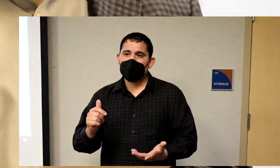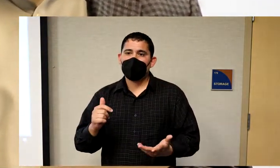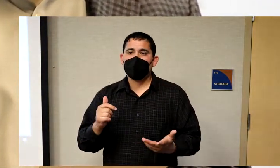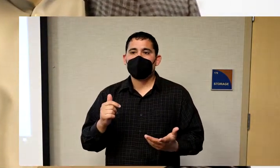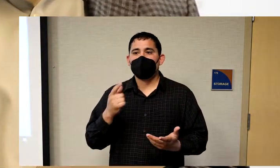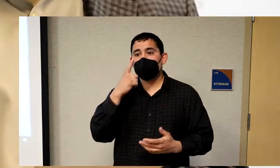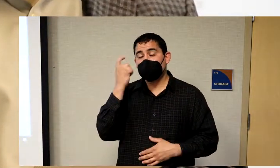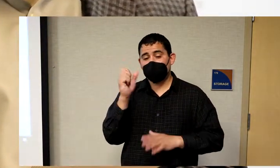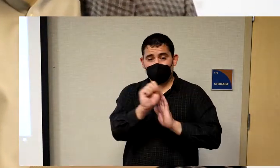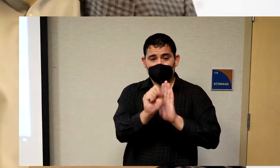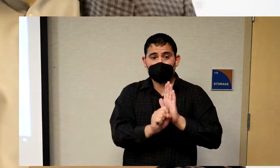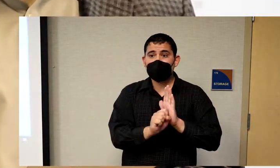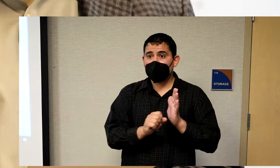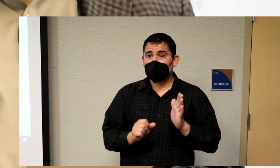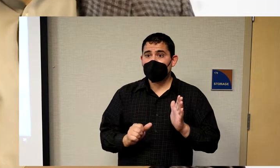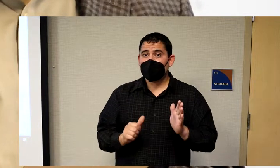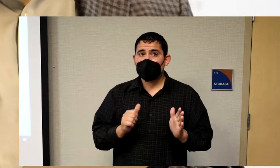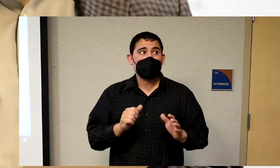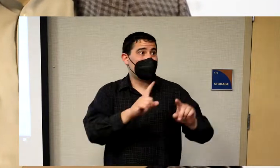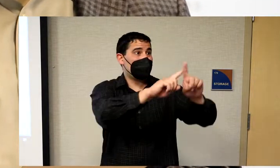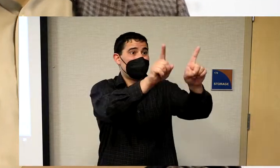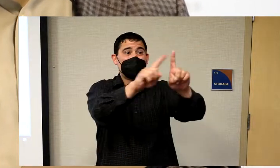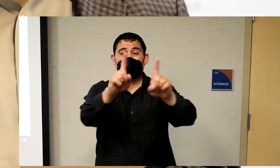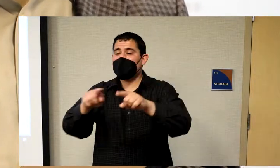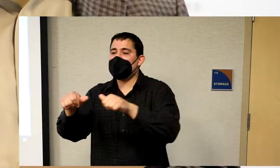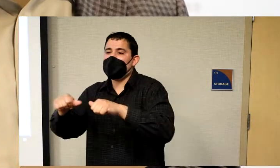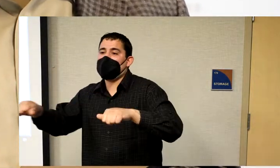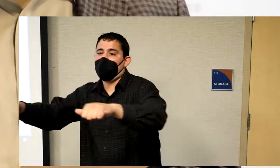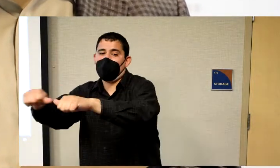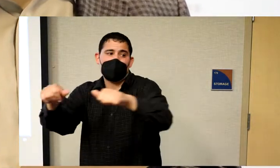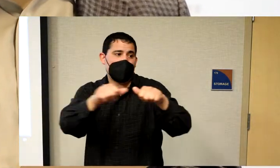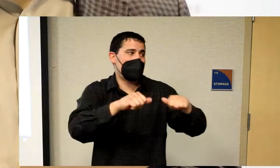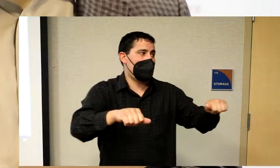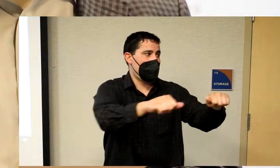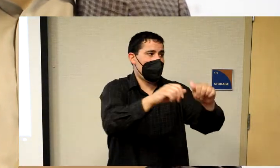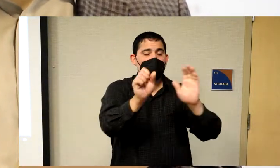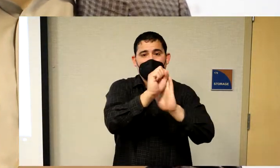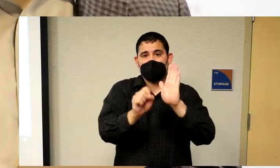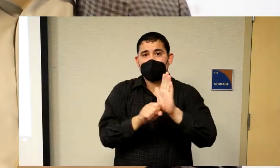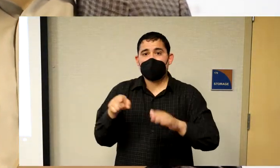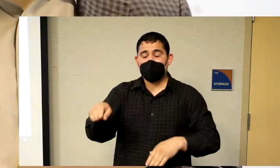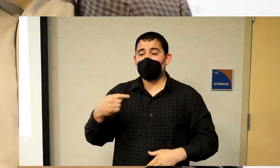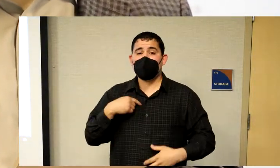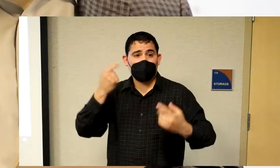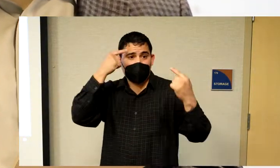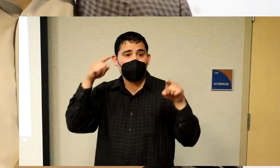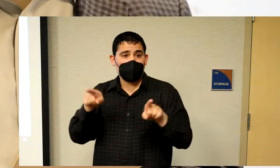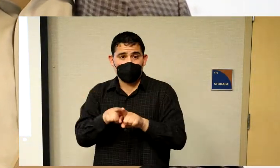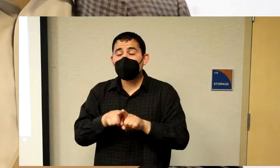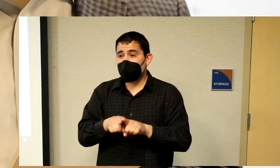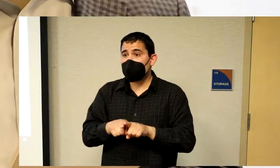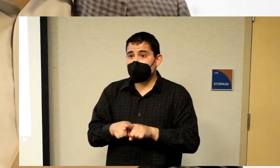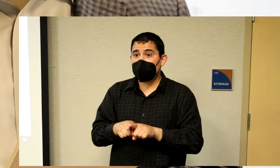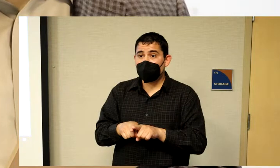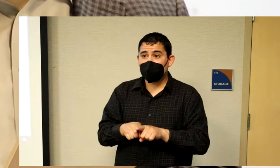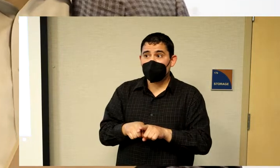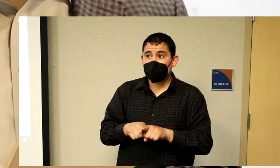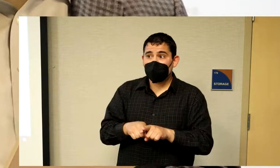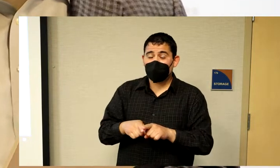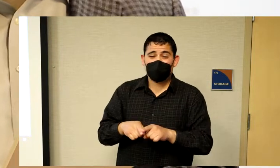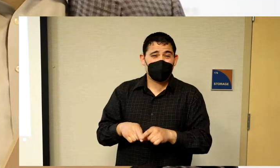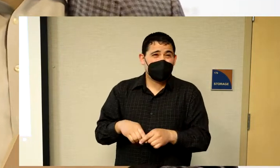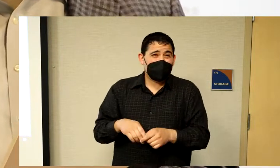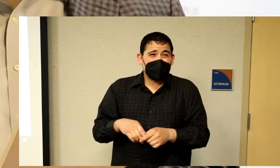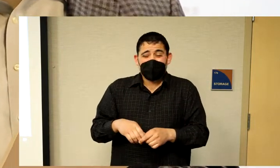of the state. We don't exactly know that here. But I would agree with your overall statement that generally, beyond, other than